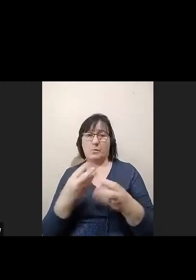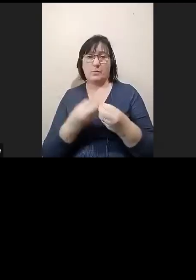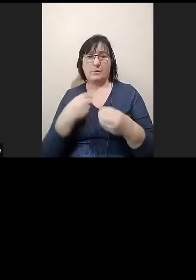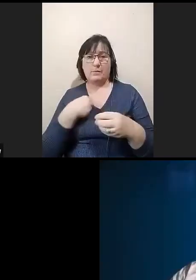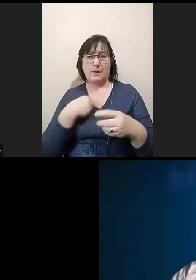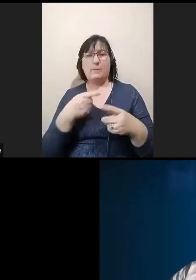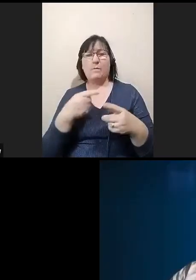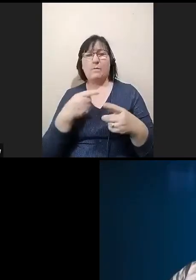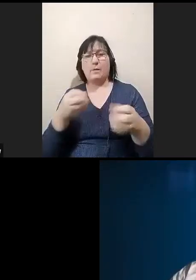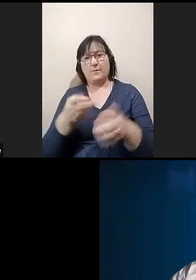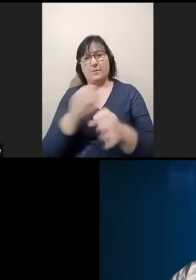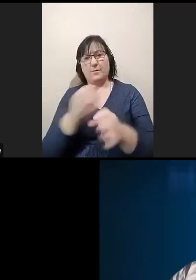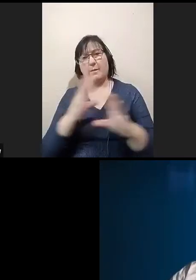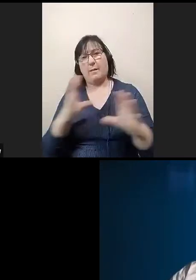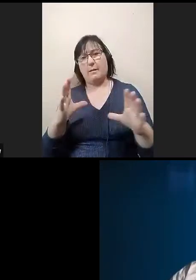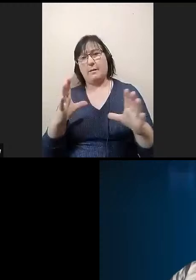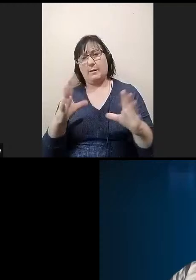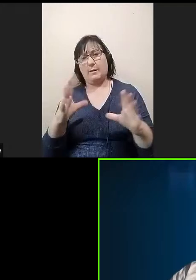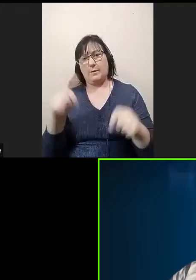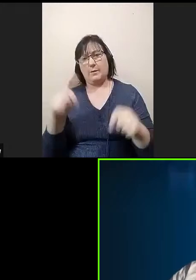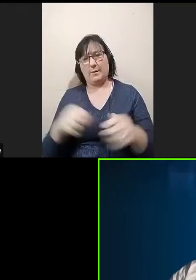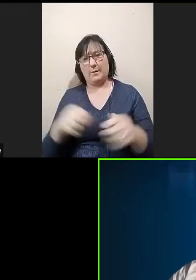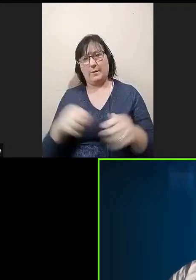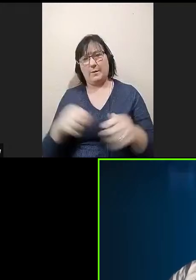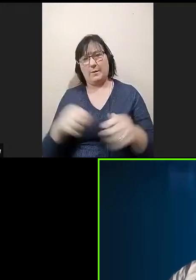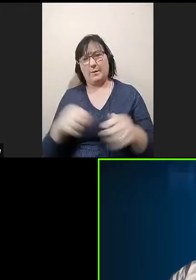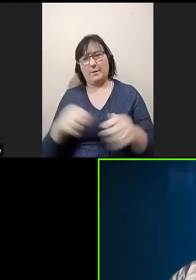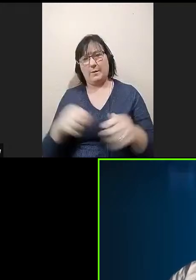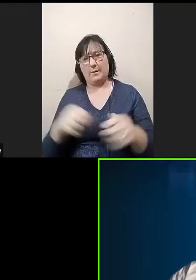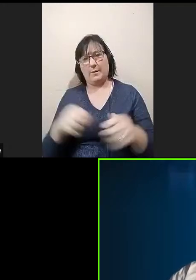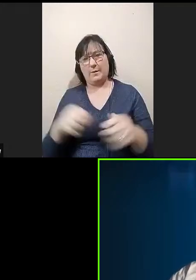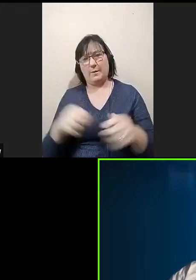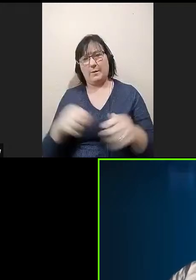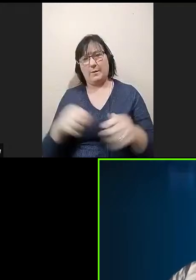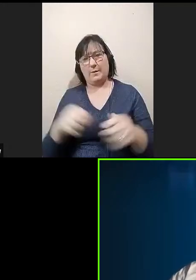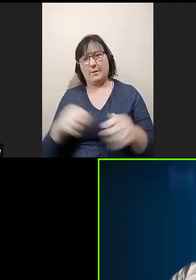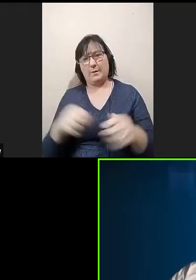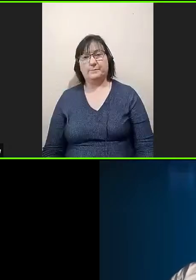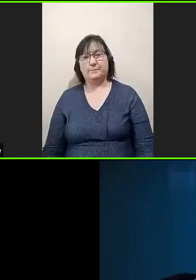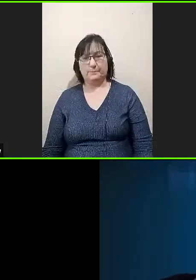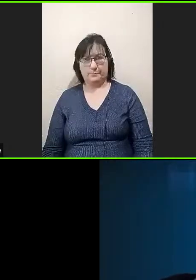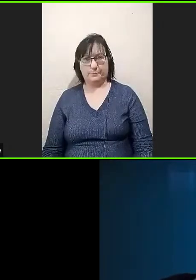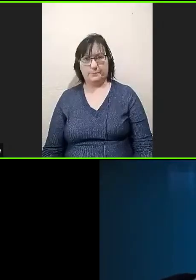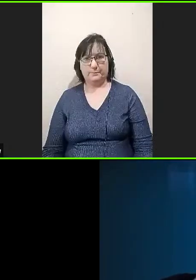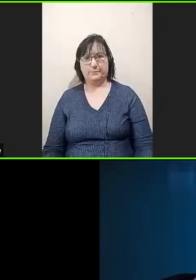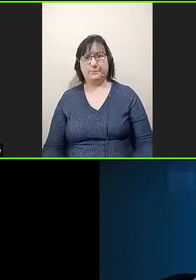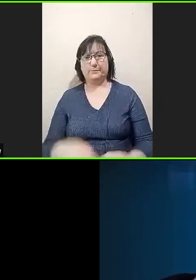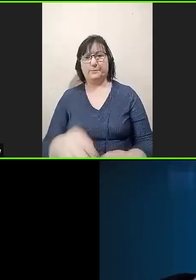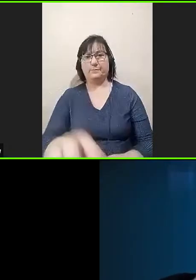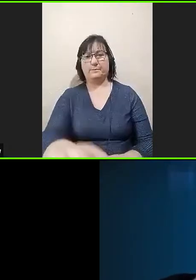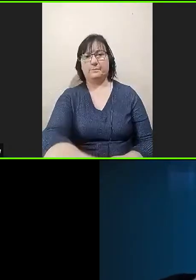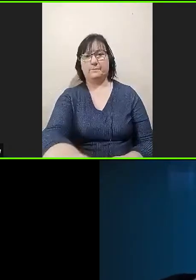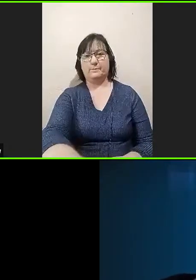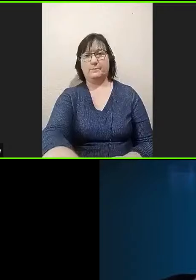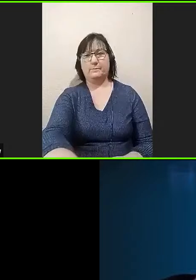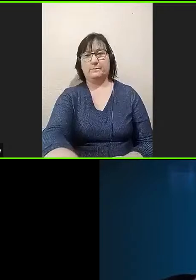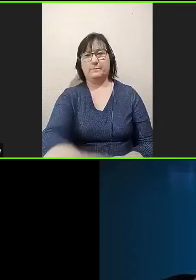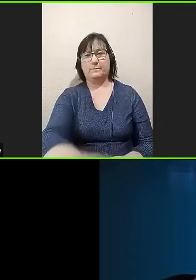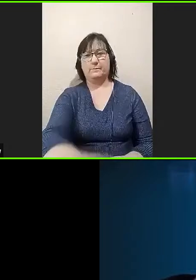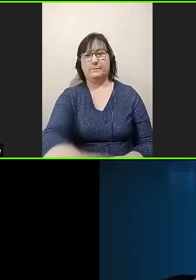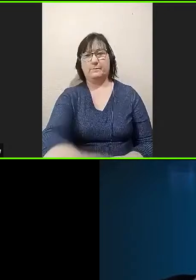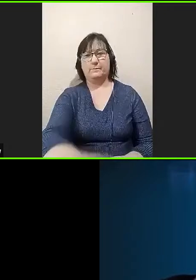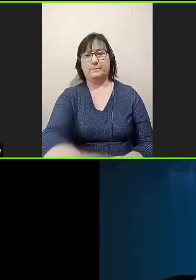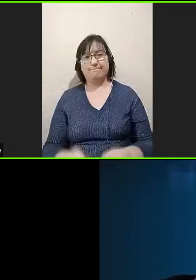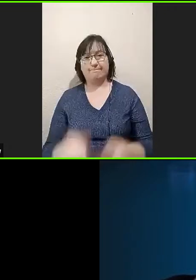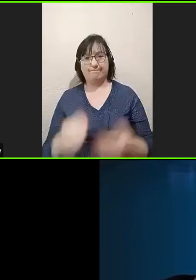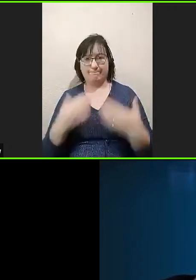Thank you very much, Program Director. Thank you, Ms. Mbalazi, for the introduction and for setting the scene.